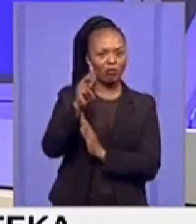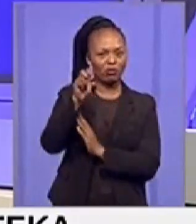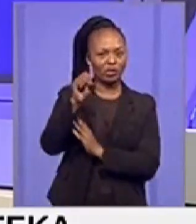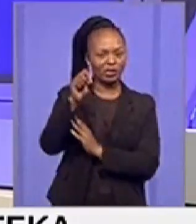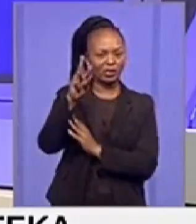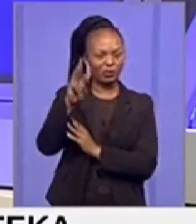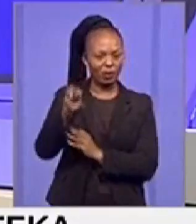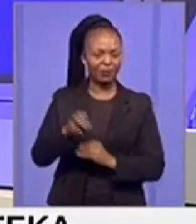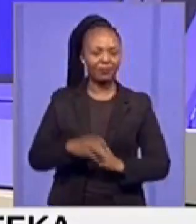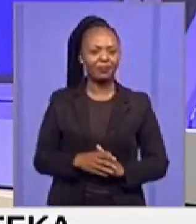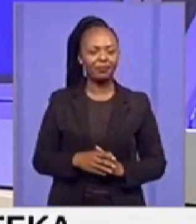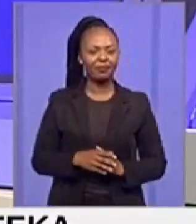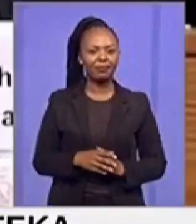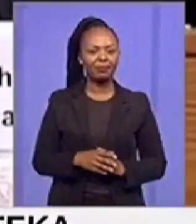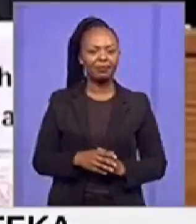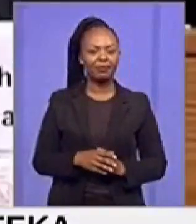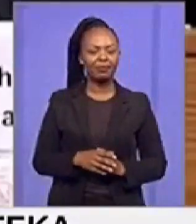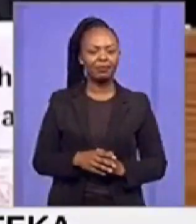Mkhwebane.